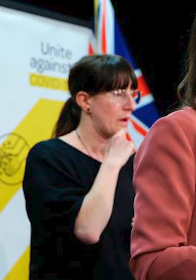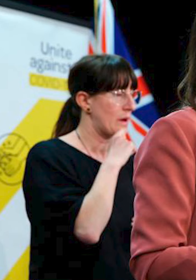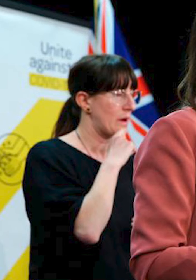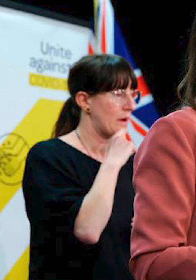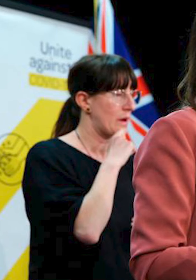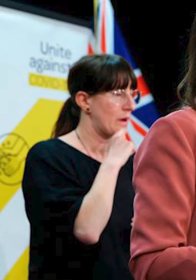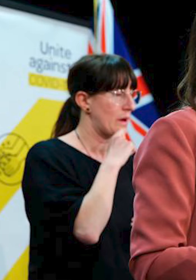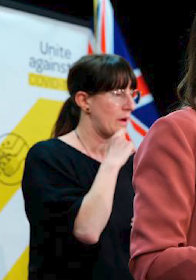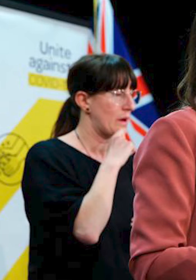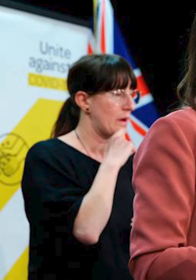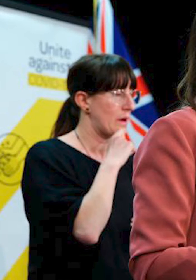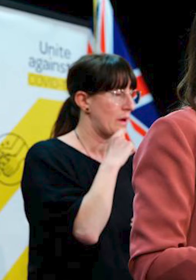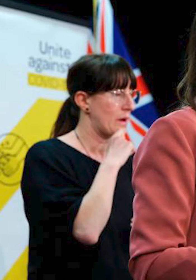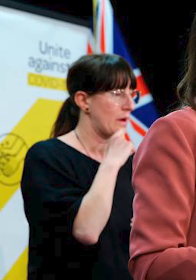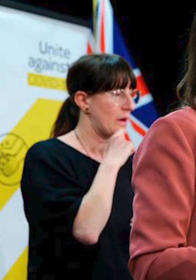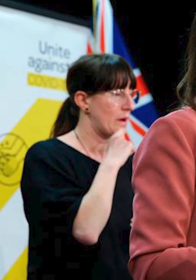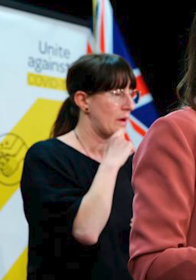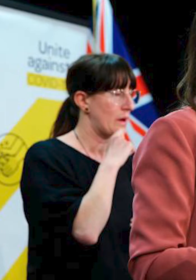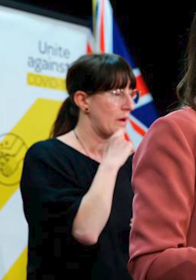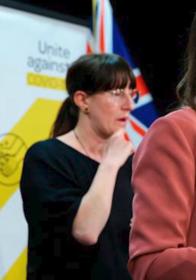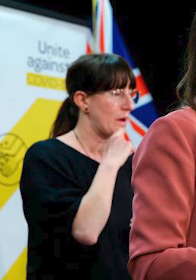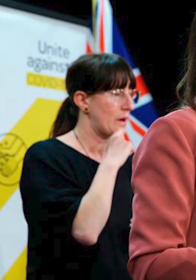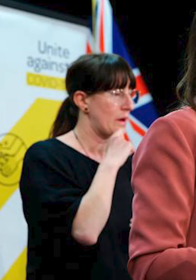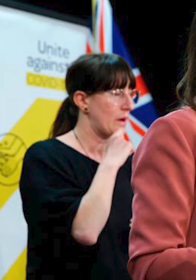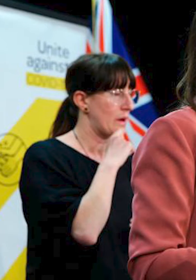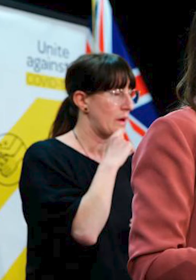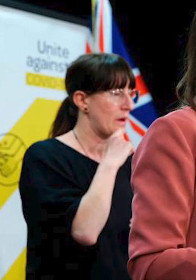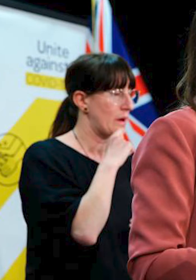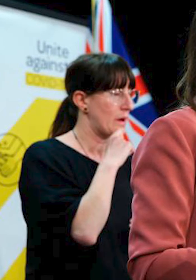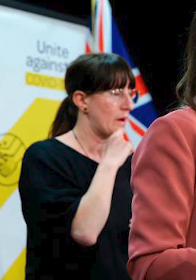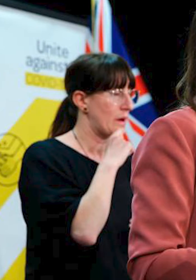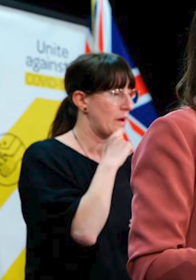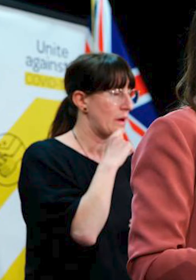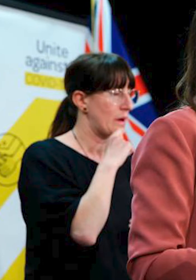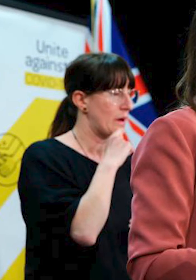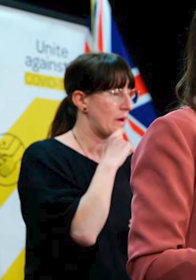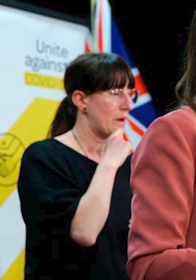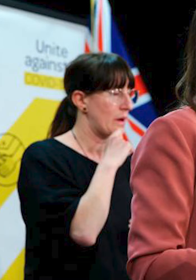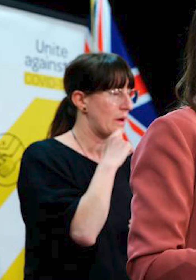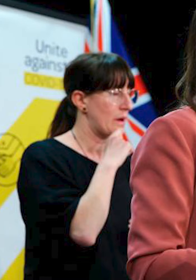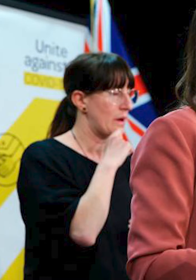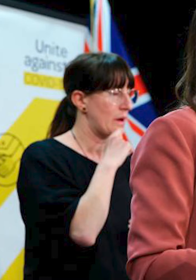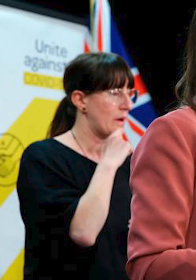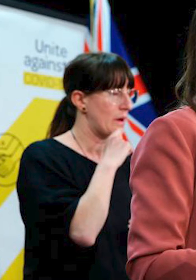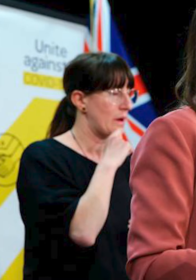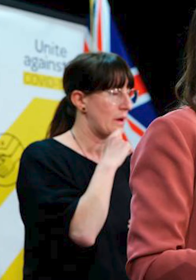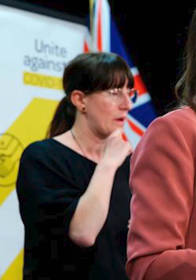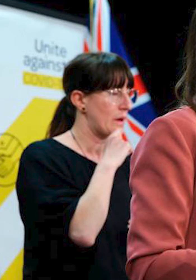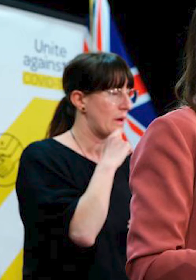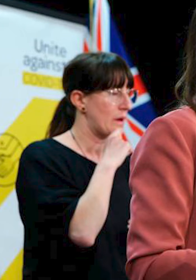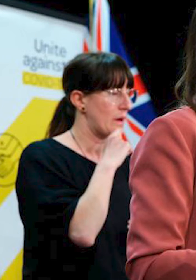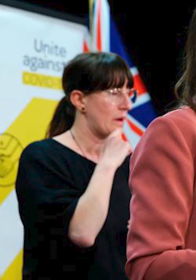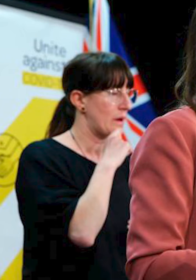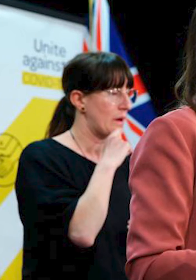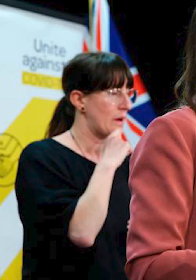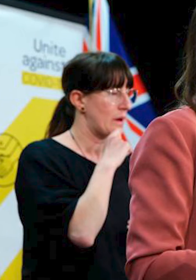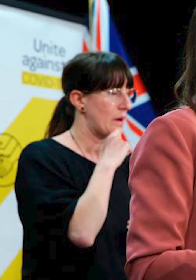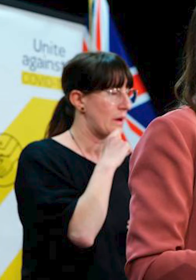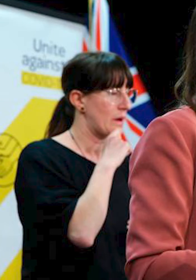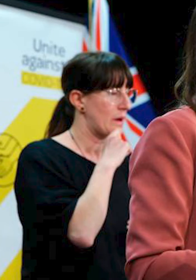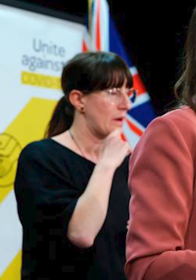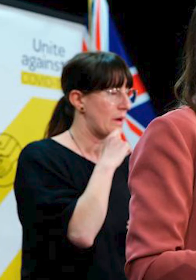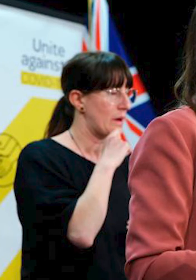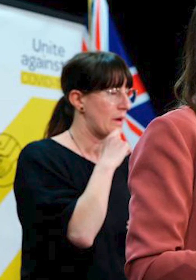first locally transmitted COVID-19 case in the community since February. Ardern told a